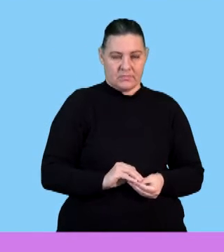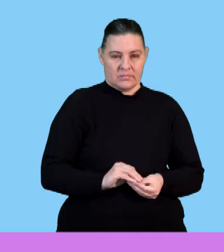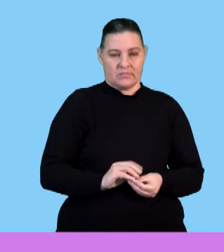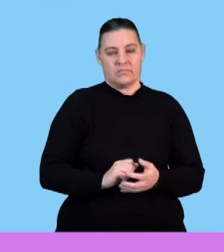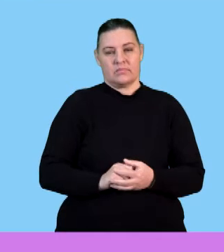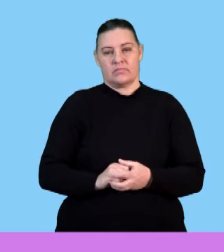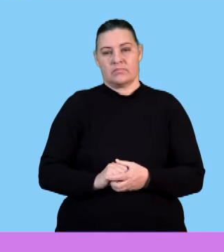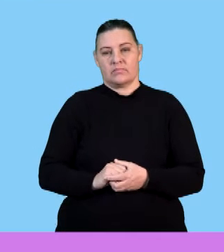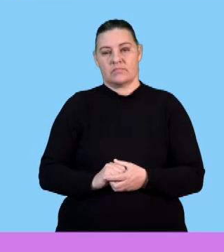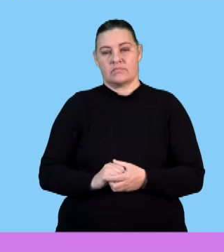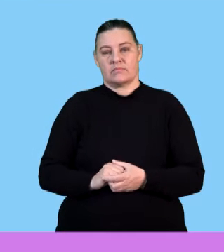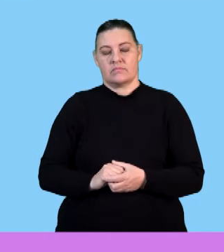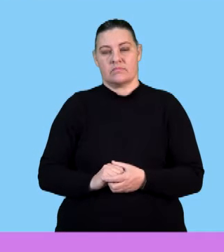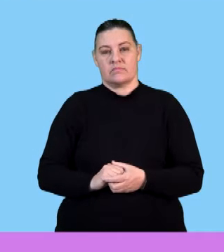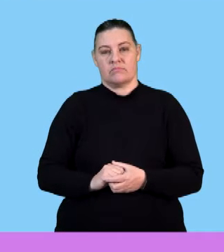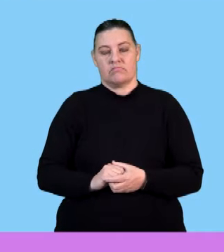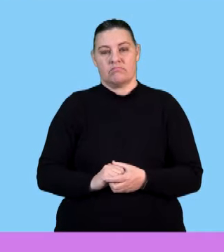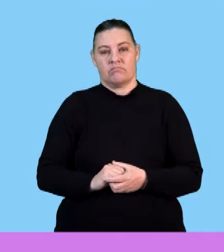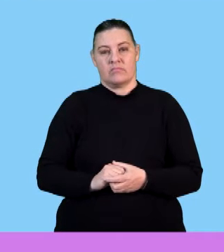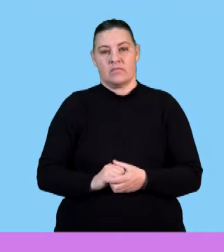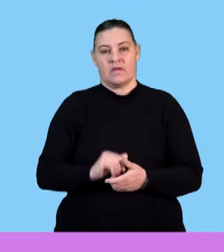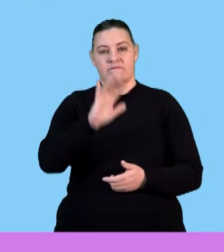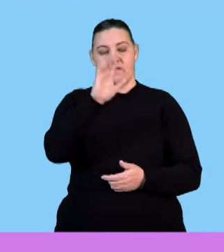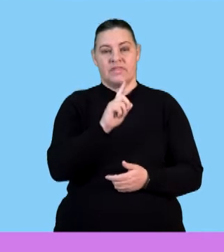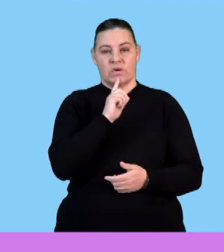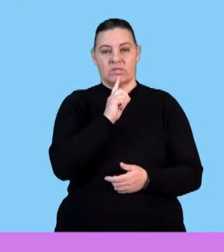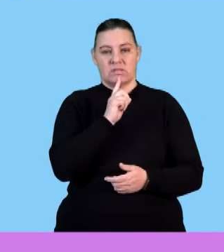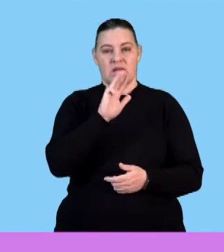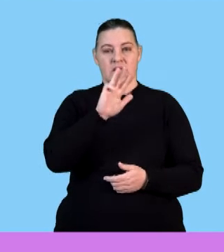day within our range. And we get